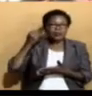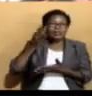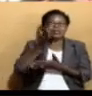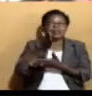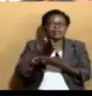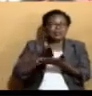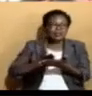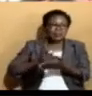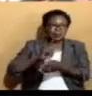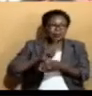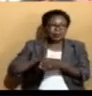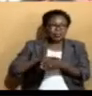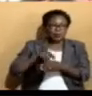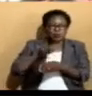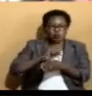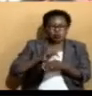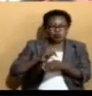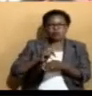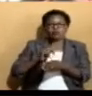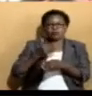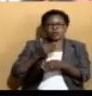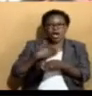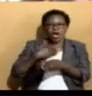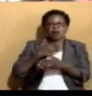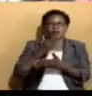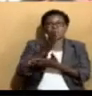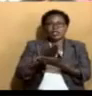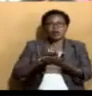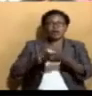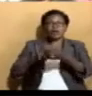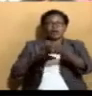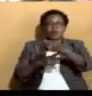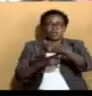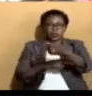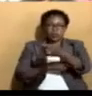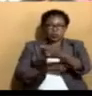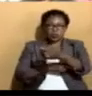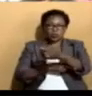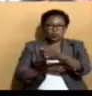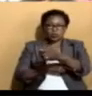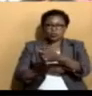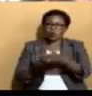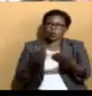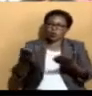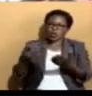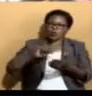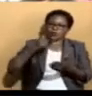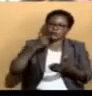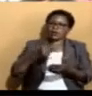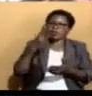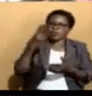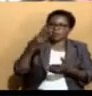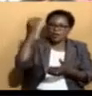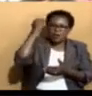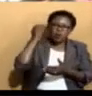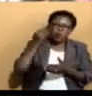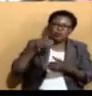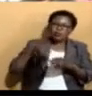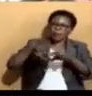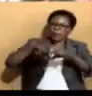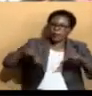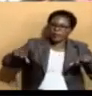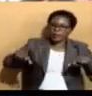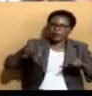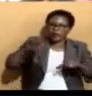sometimes we lay some premium on what we call the 3-court bench, the 5-court